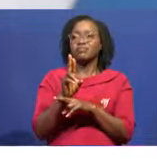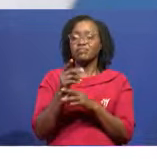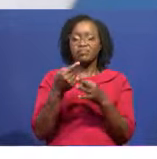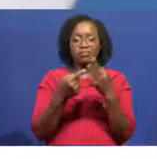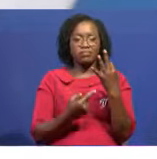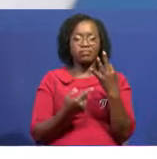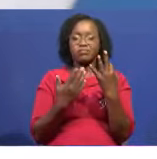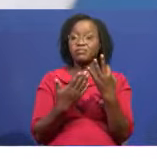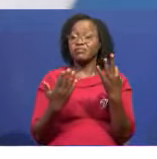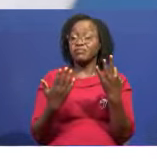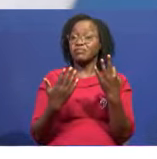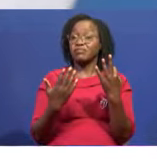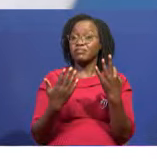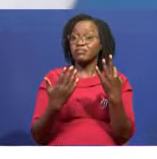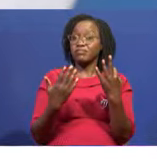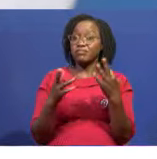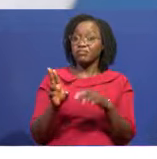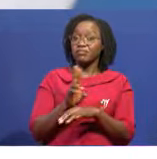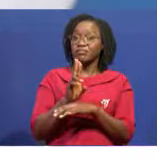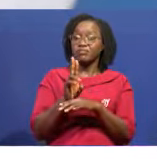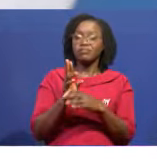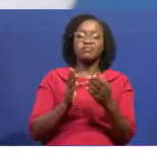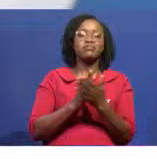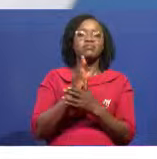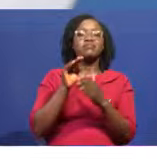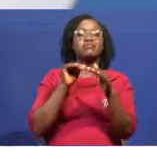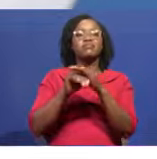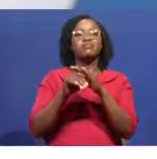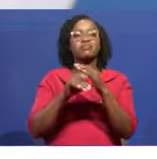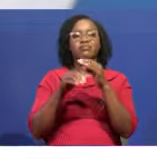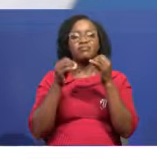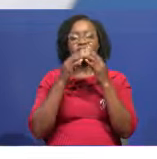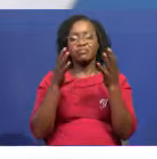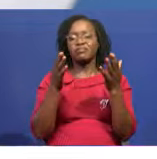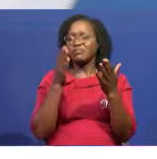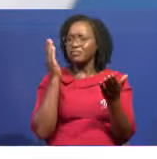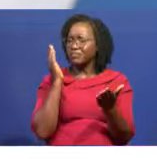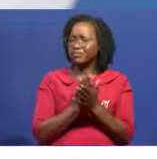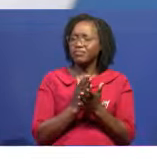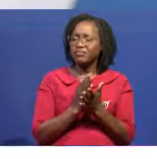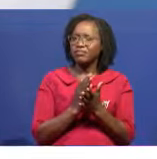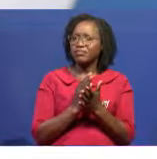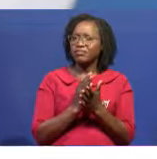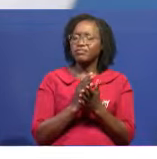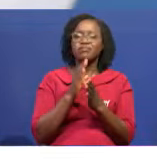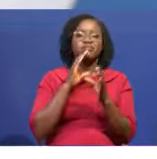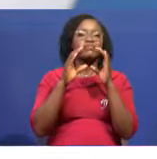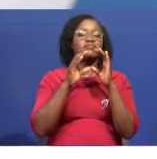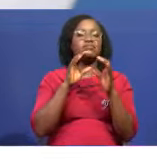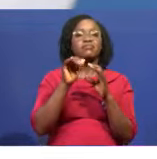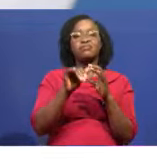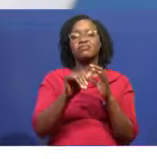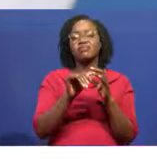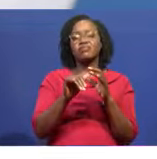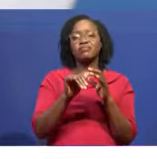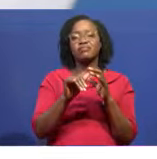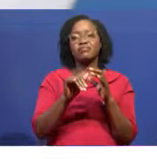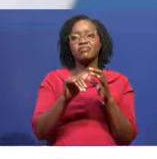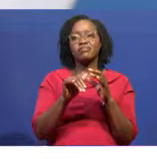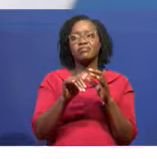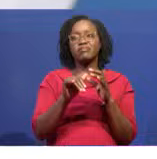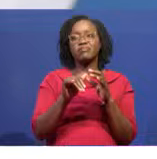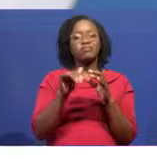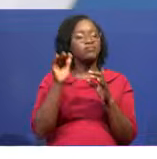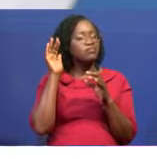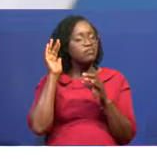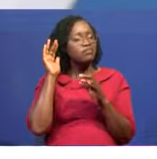of the things that we are putting in place to ensure access to information is a lived reality and a conversation that will be had on a very